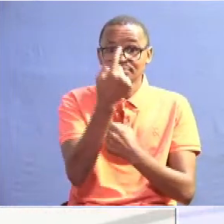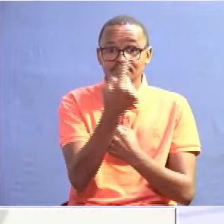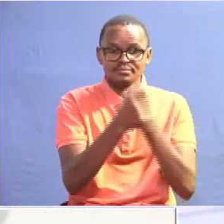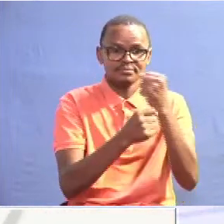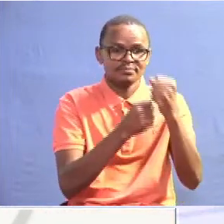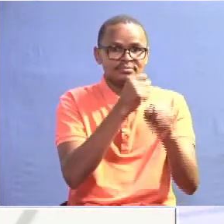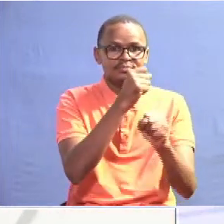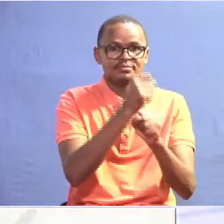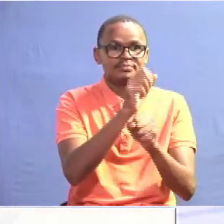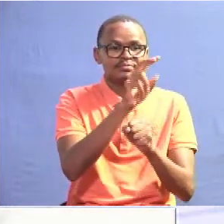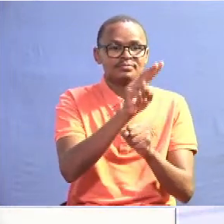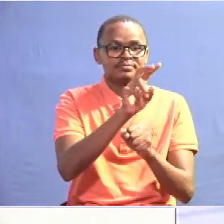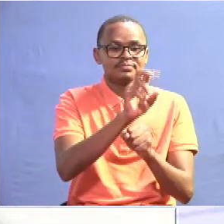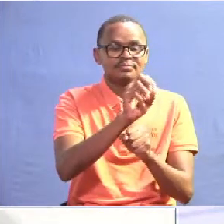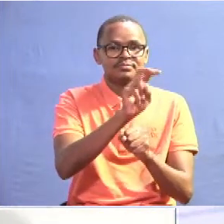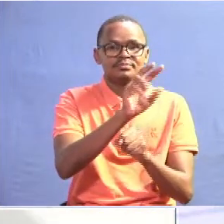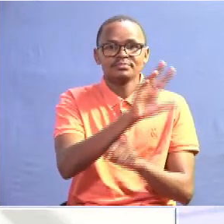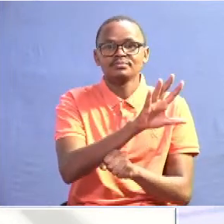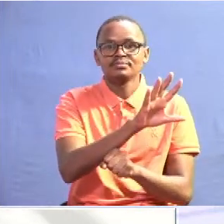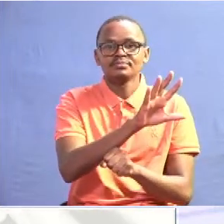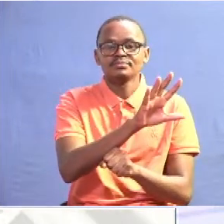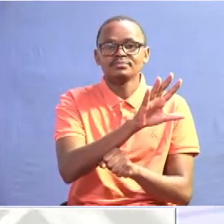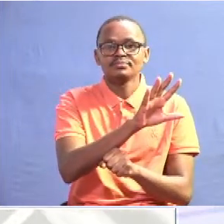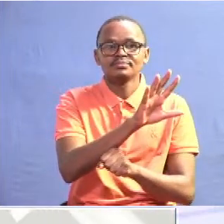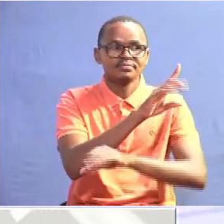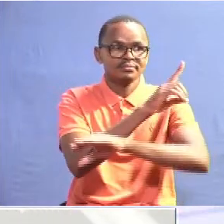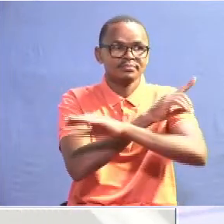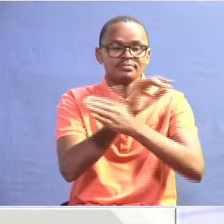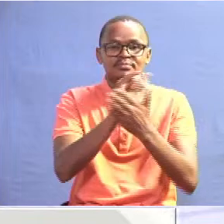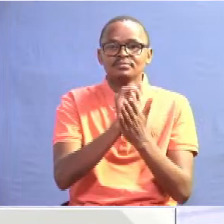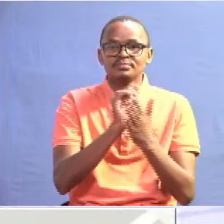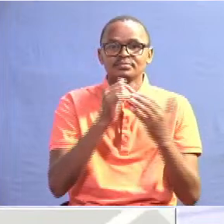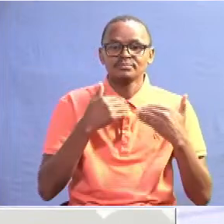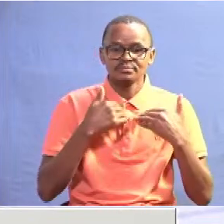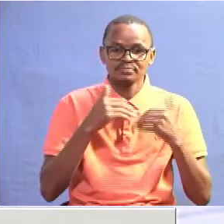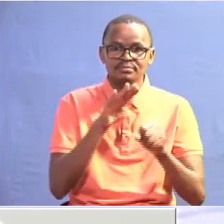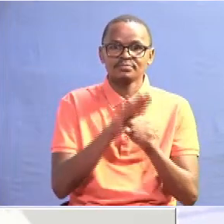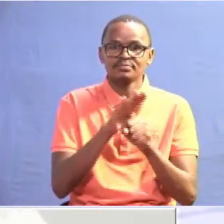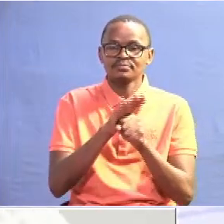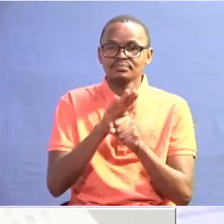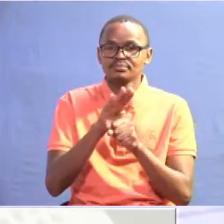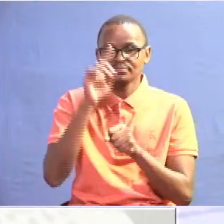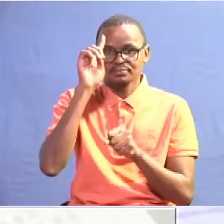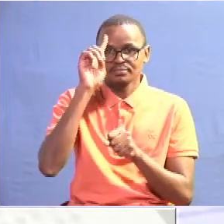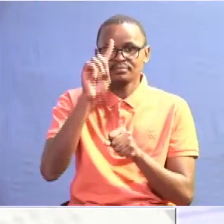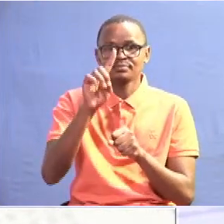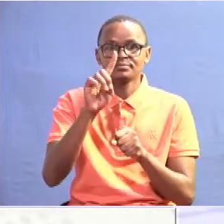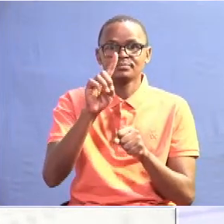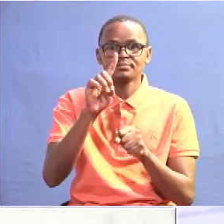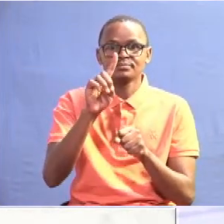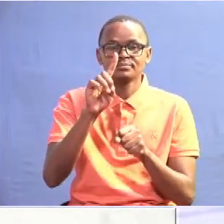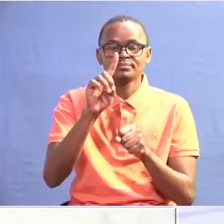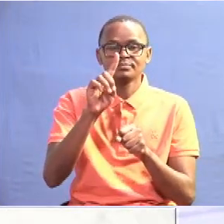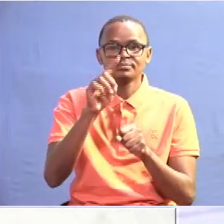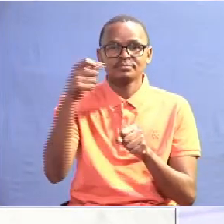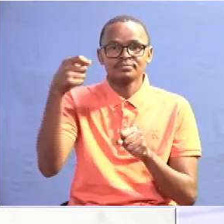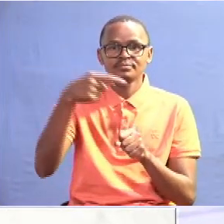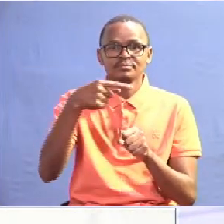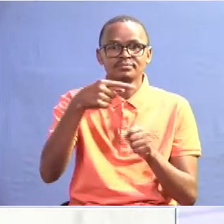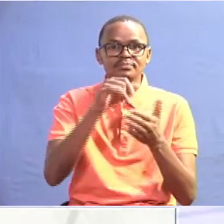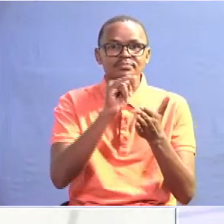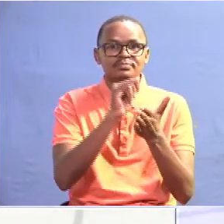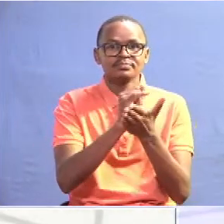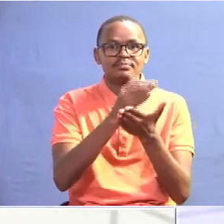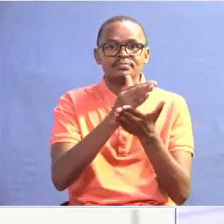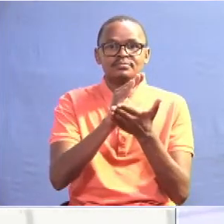year 2025. Indeed, it's a day that we have much and more lined up for you. And of course, it's a month that